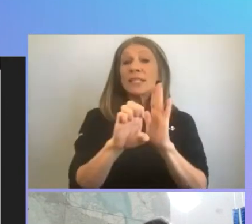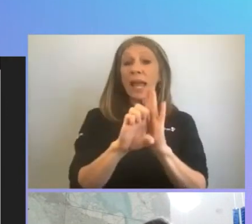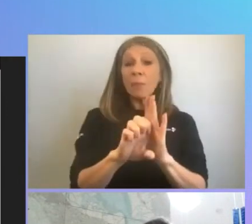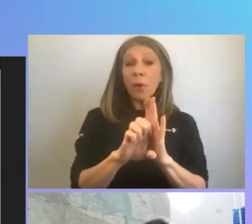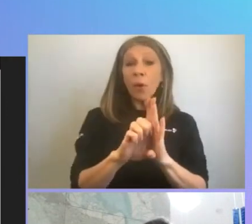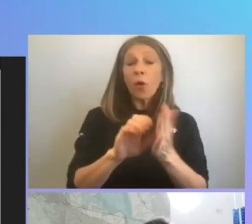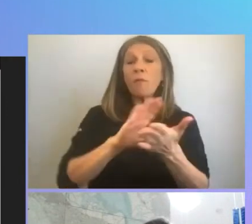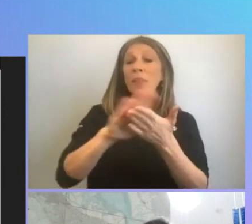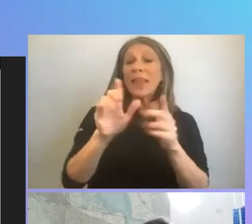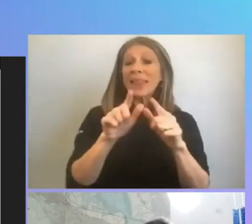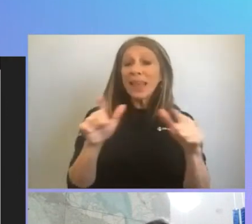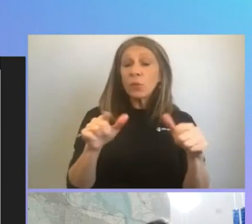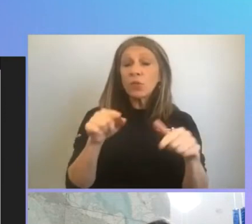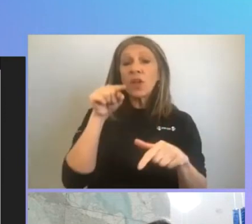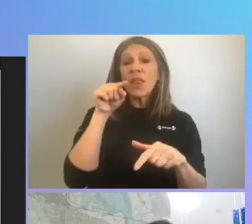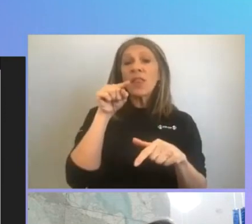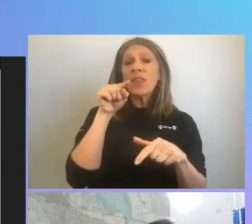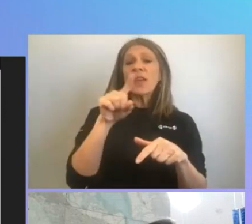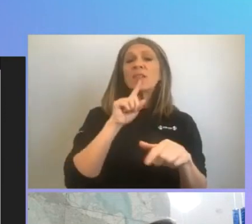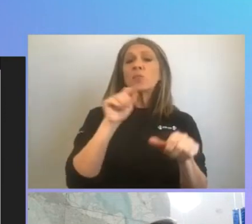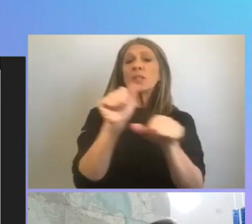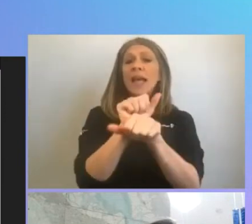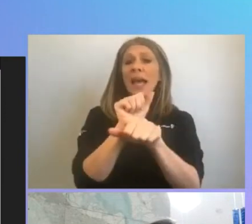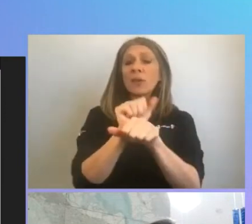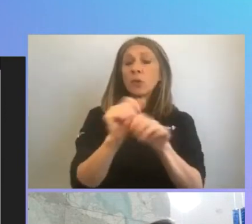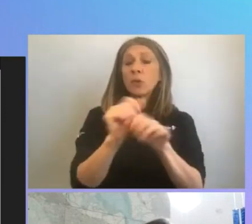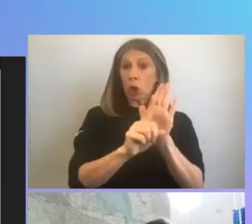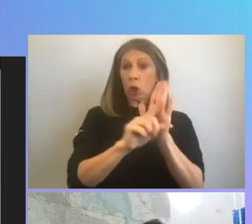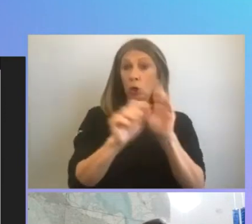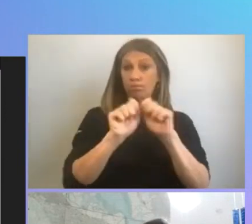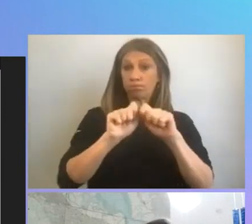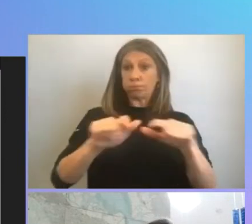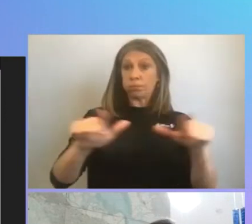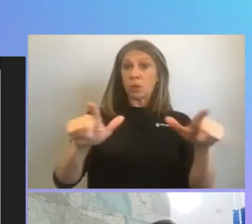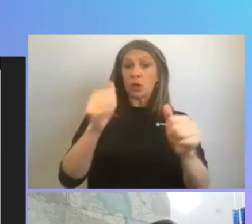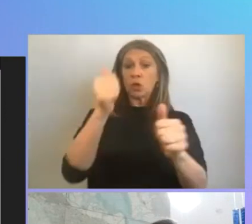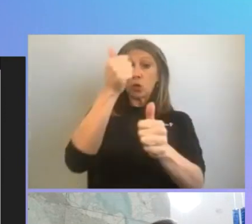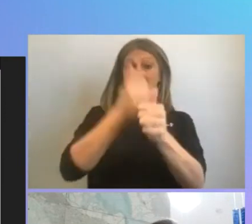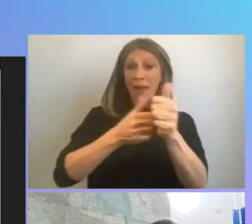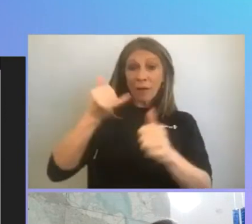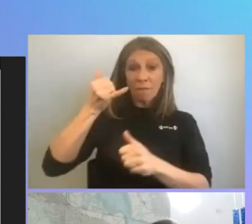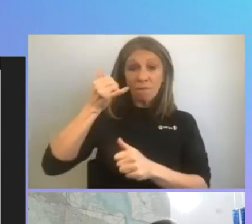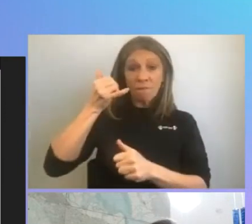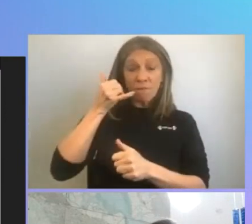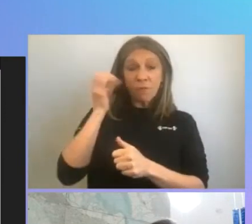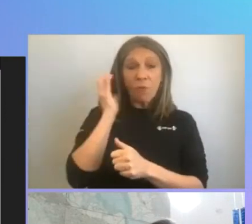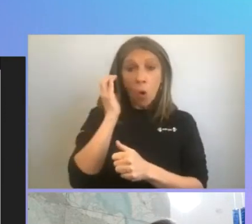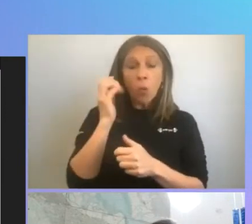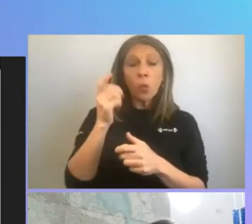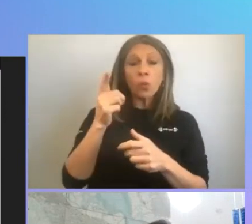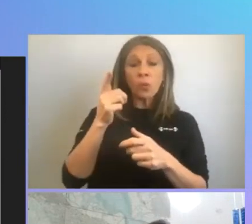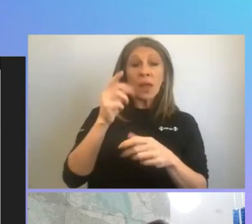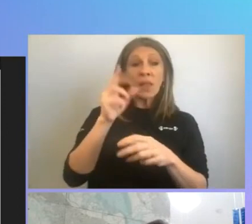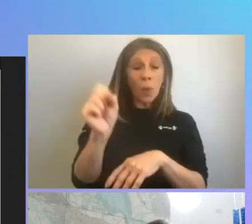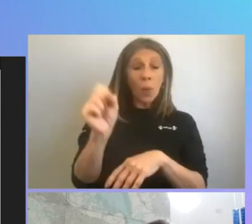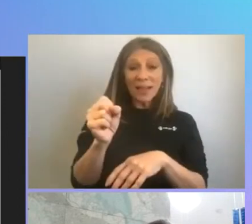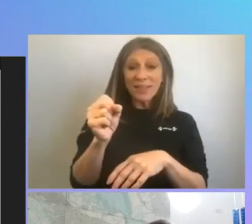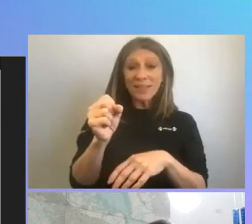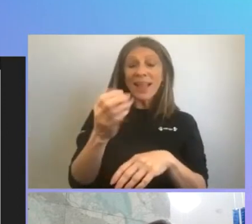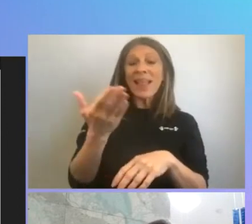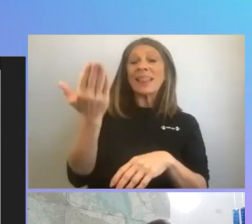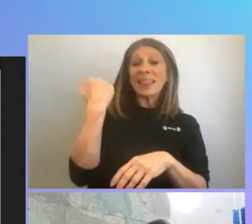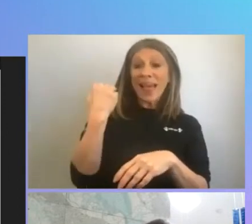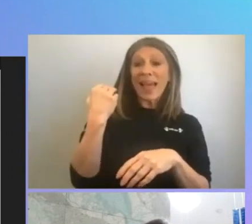plain language. This was actually an alert that went out to every cell phone in the United States last